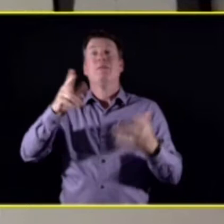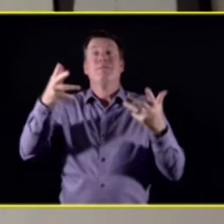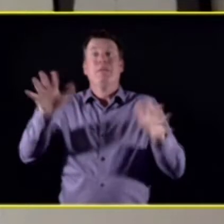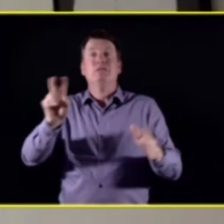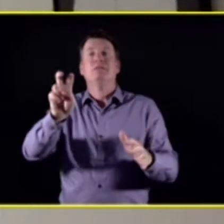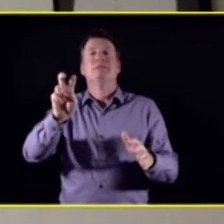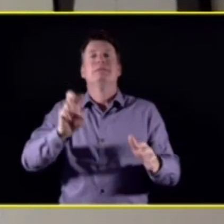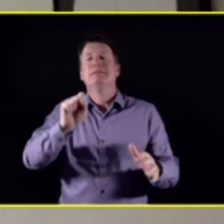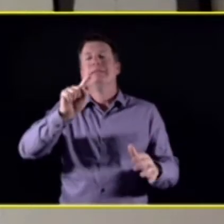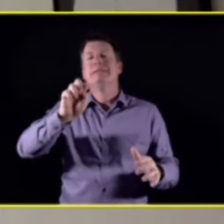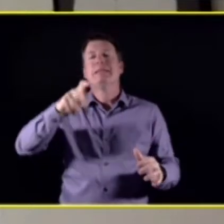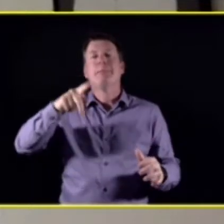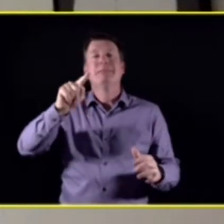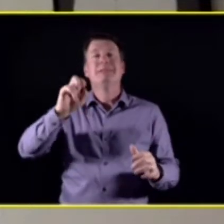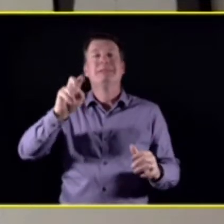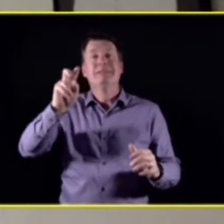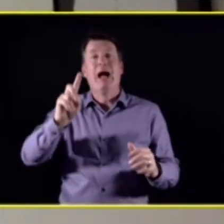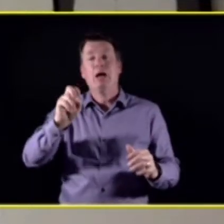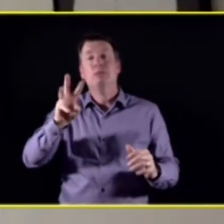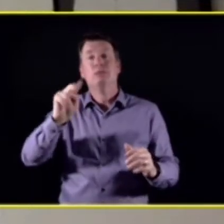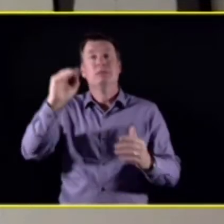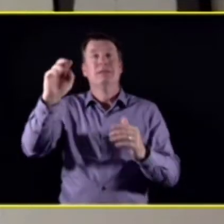ICU, which was